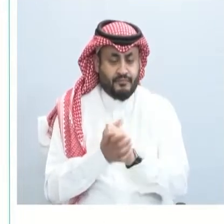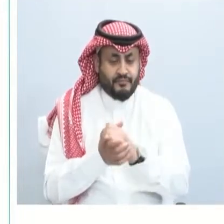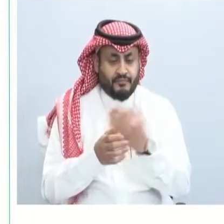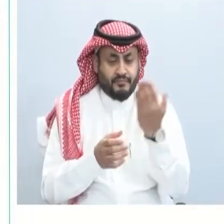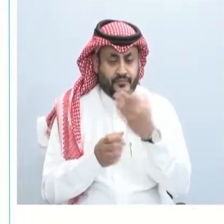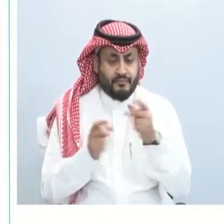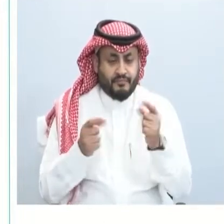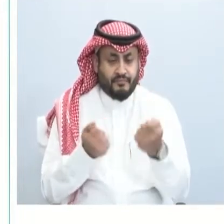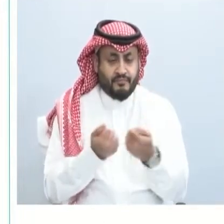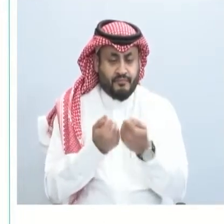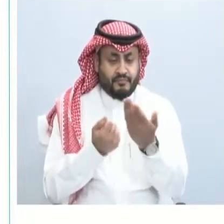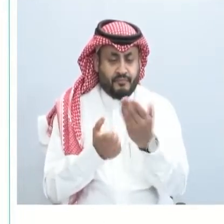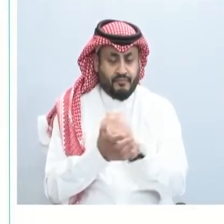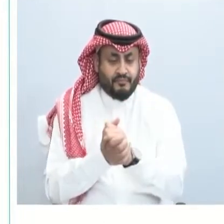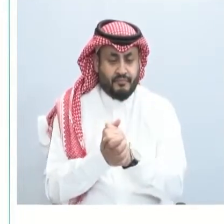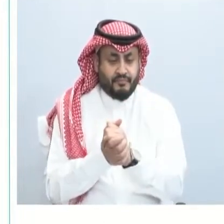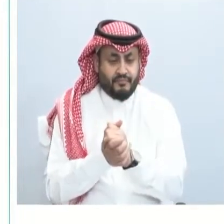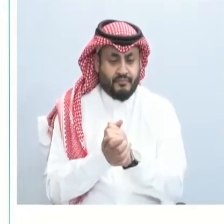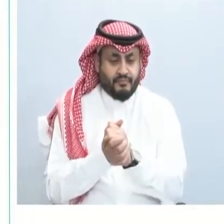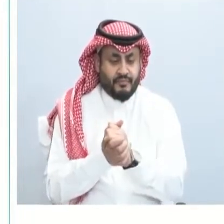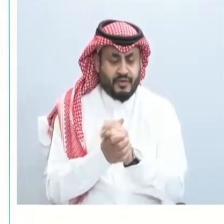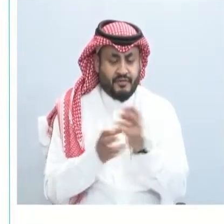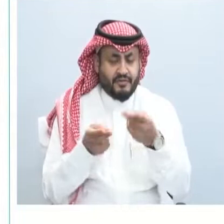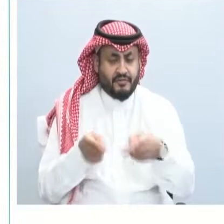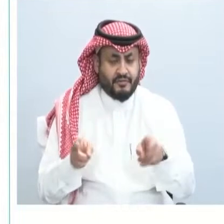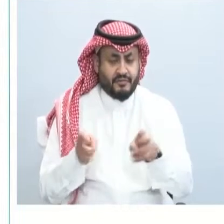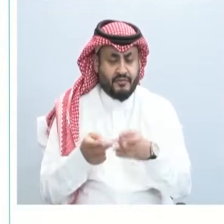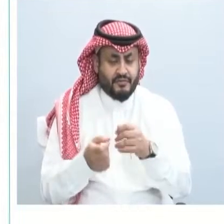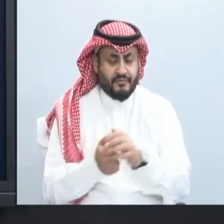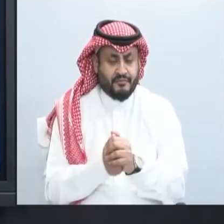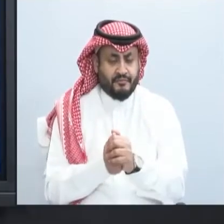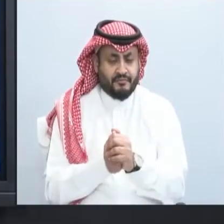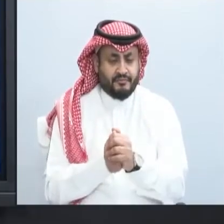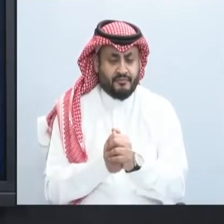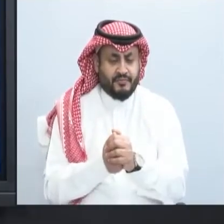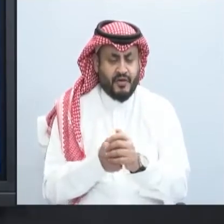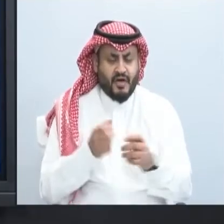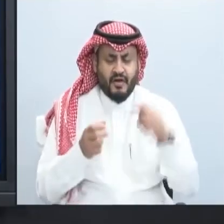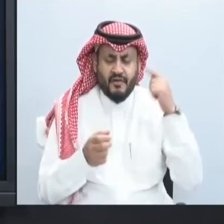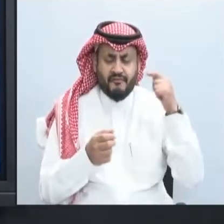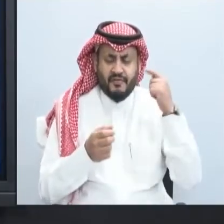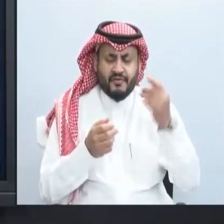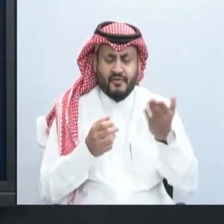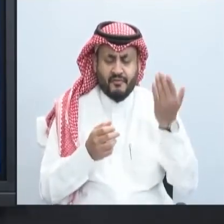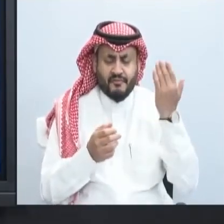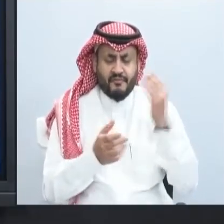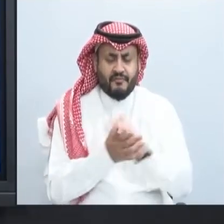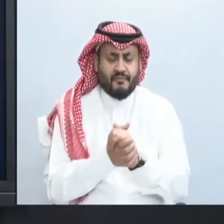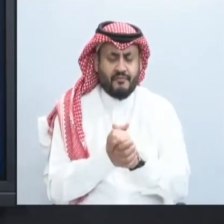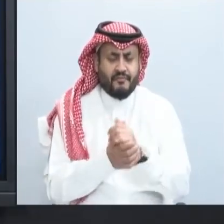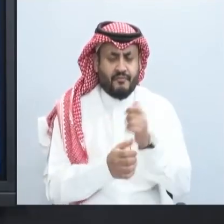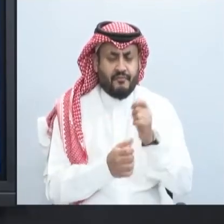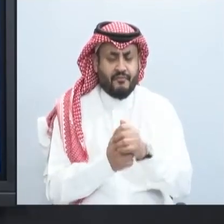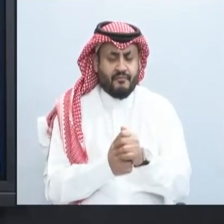read it now together and try to chant it a little bit. So just to remind ourselves with the words that and